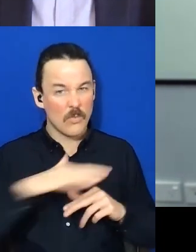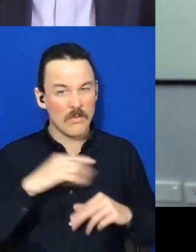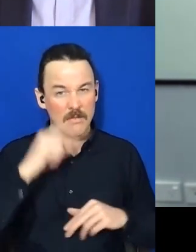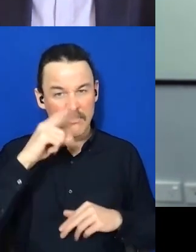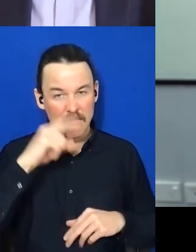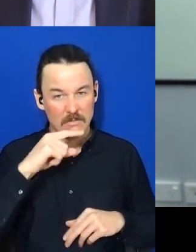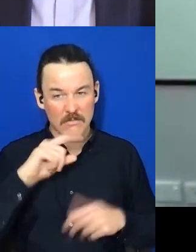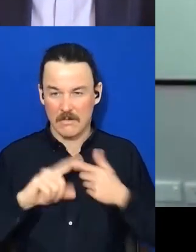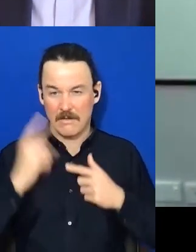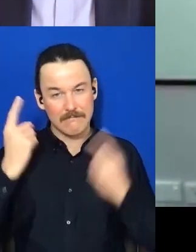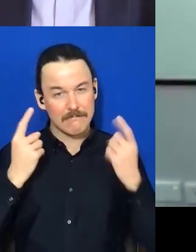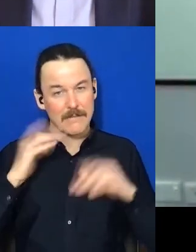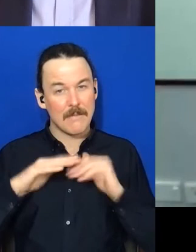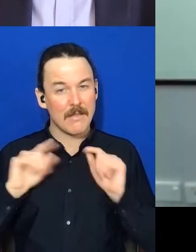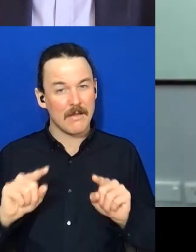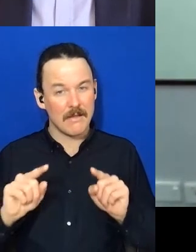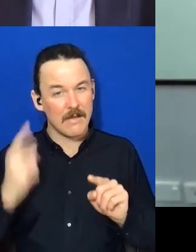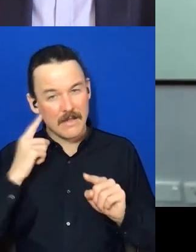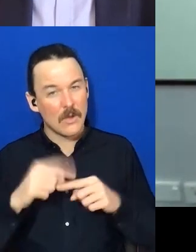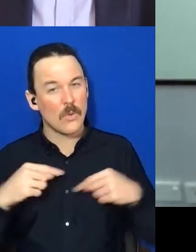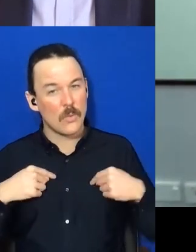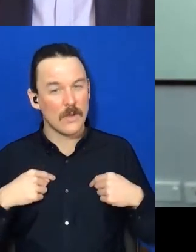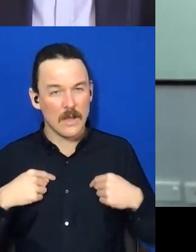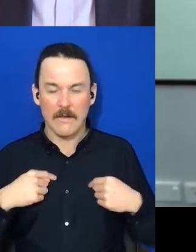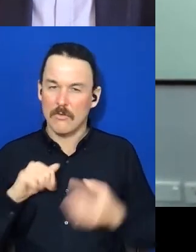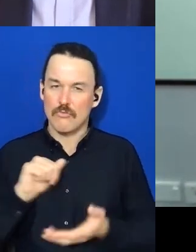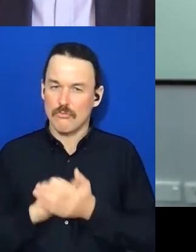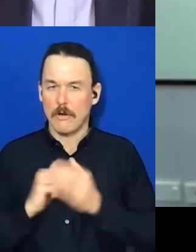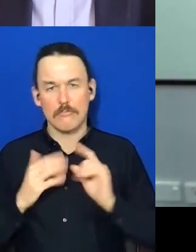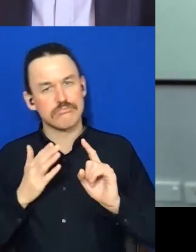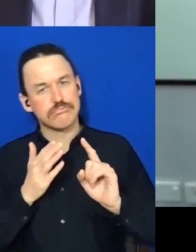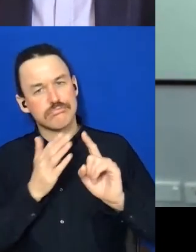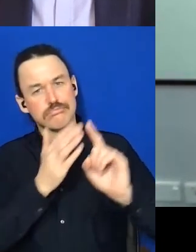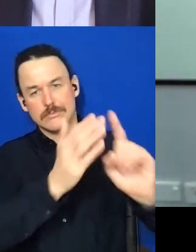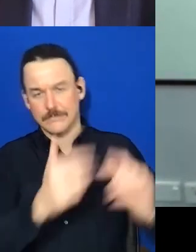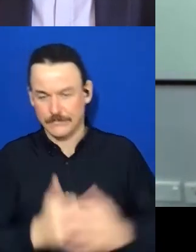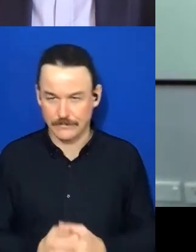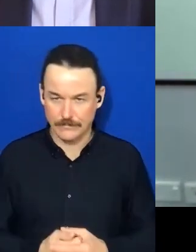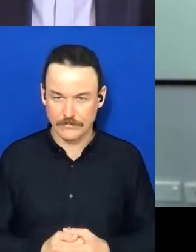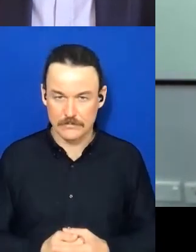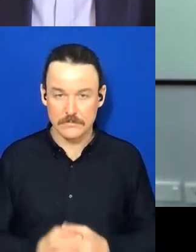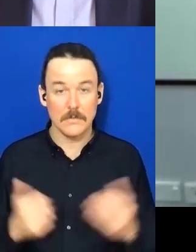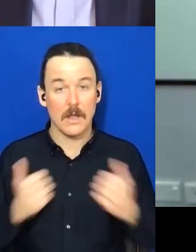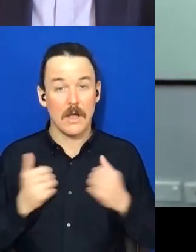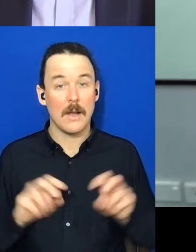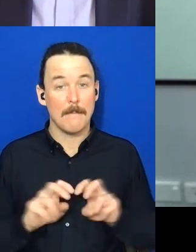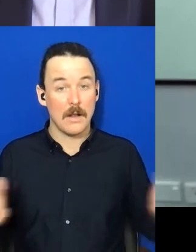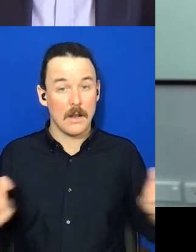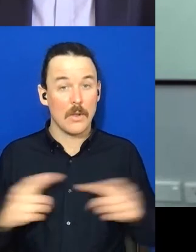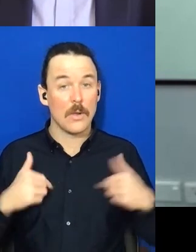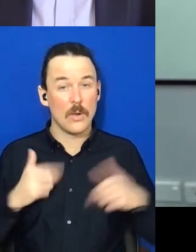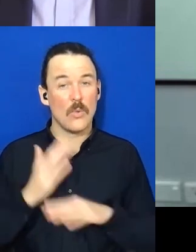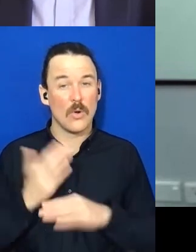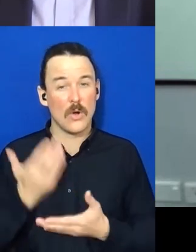road, you know, to a very neat pathway going forward. Our panel actually, we work on something like